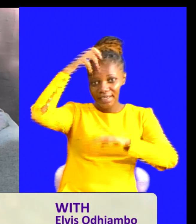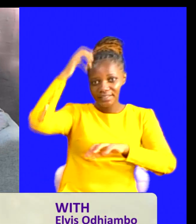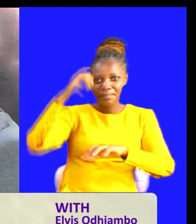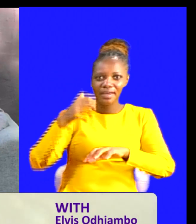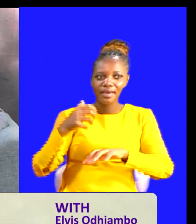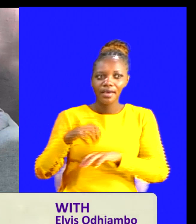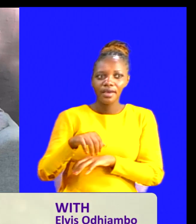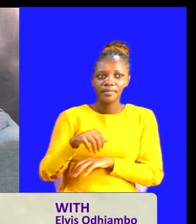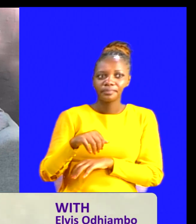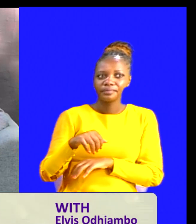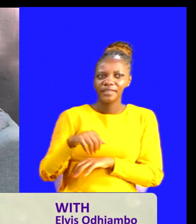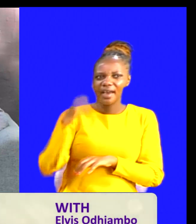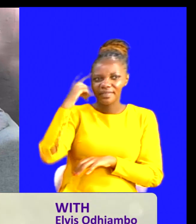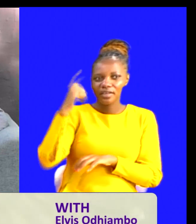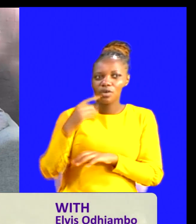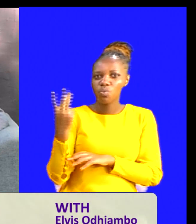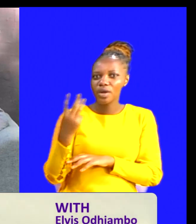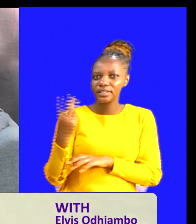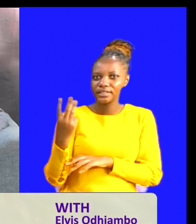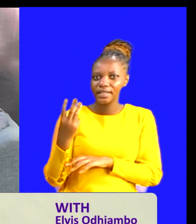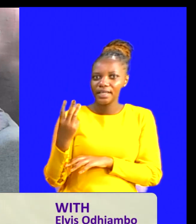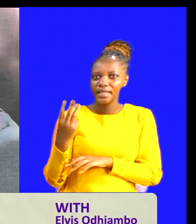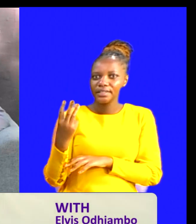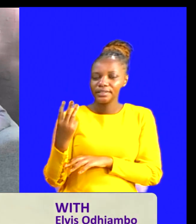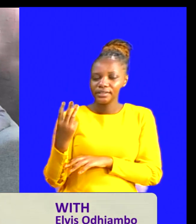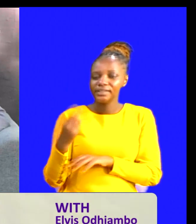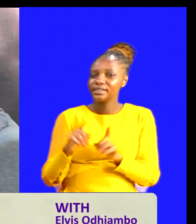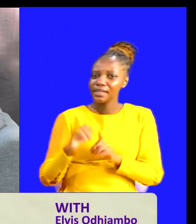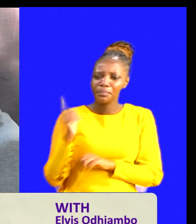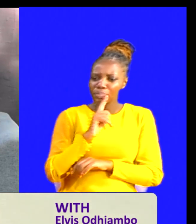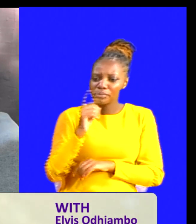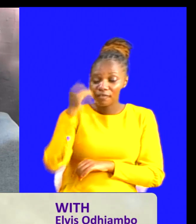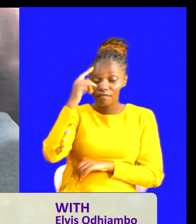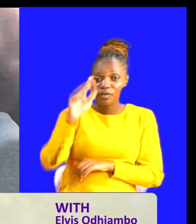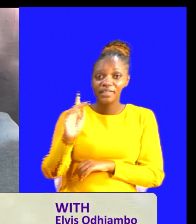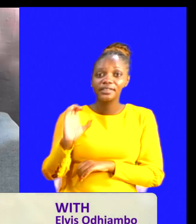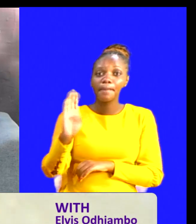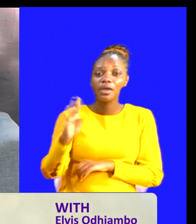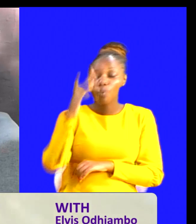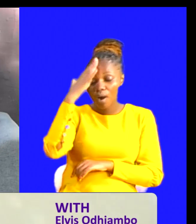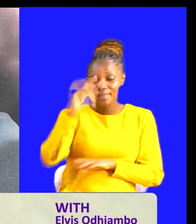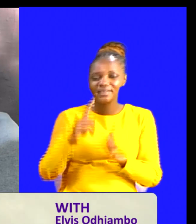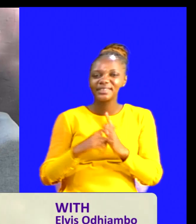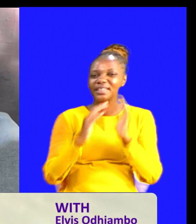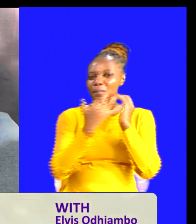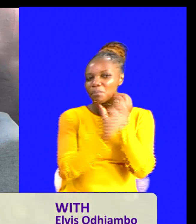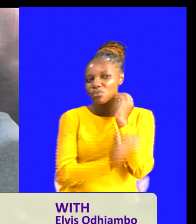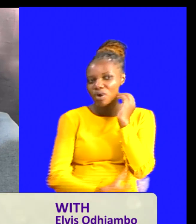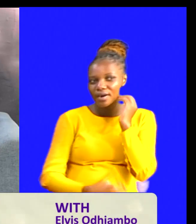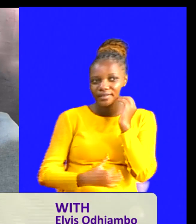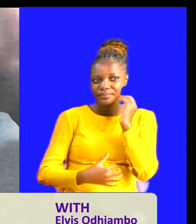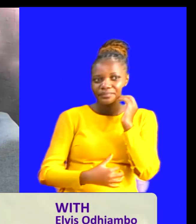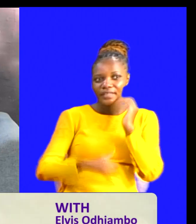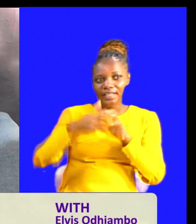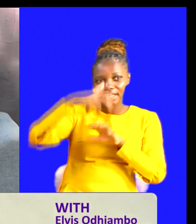Wednesday, and it will also be another tough test for KCB because they have started really poorly this season. And you can look